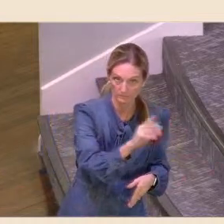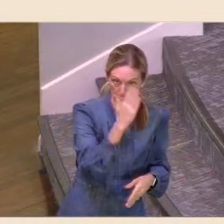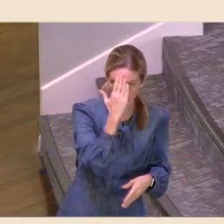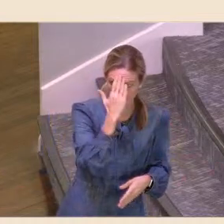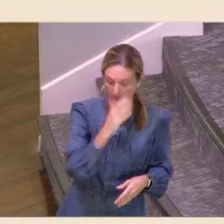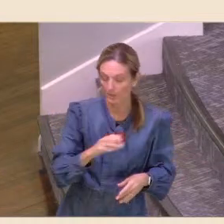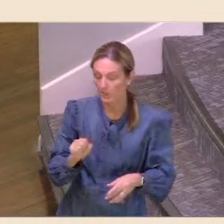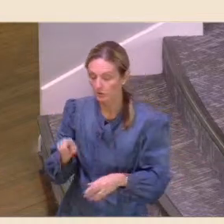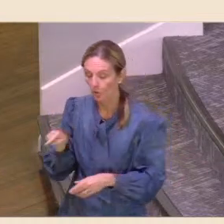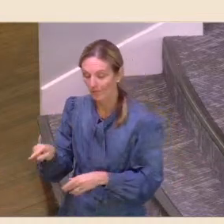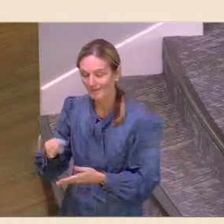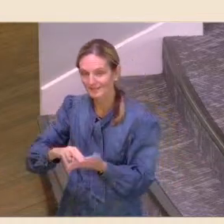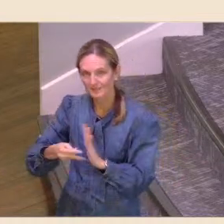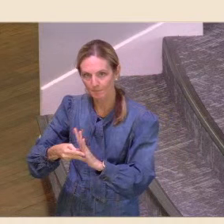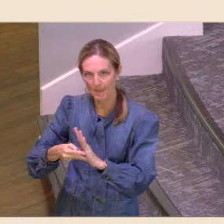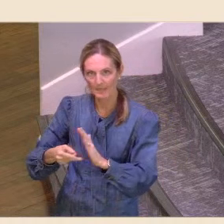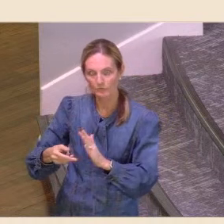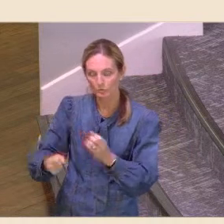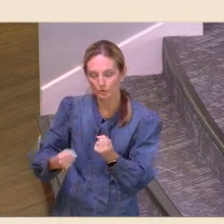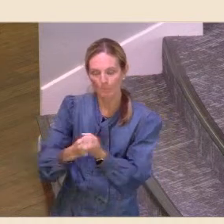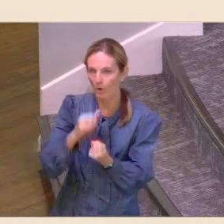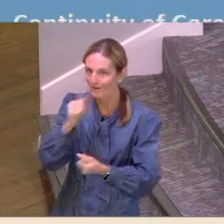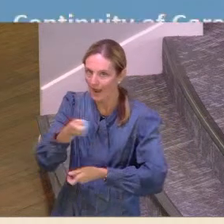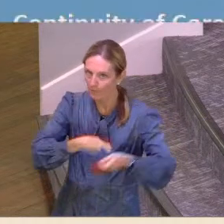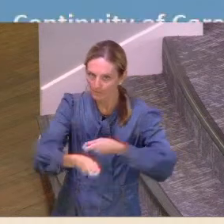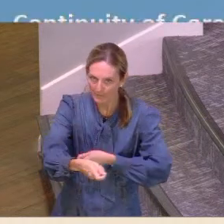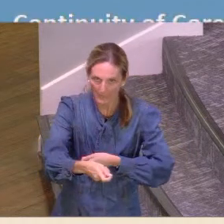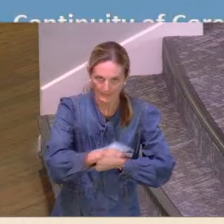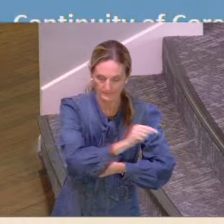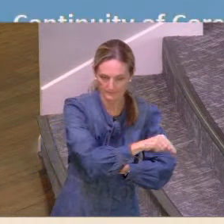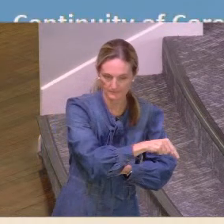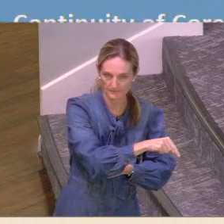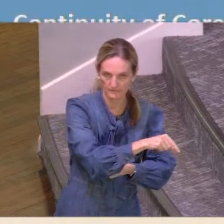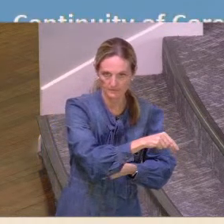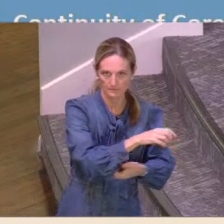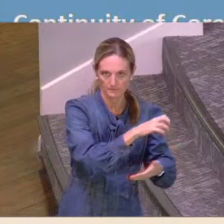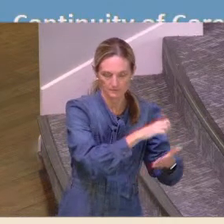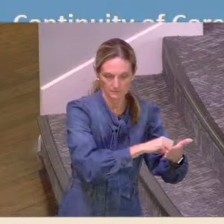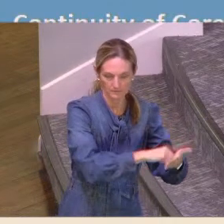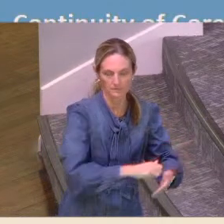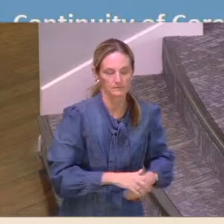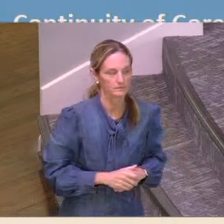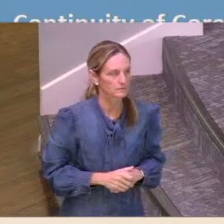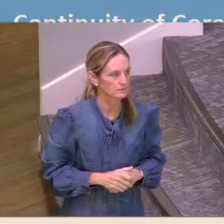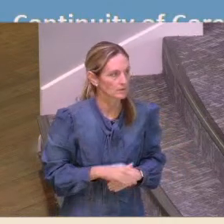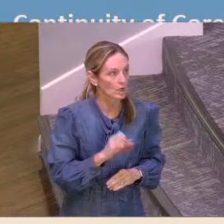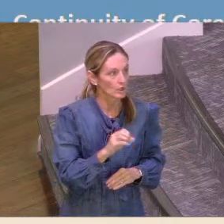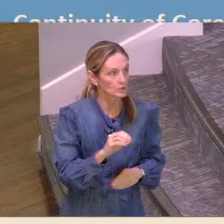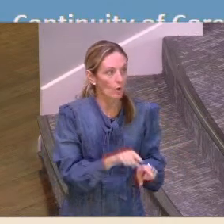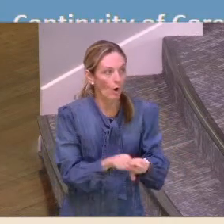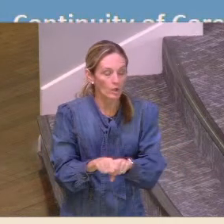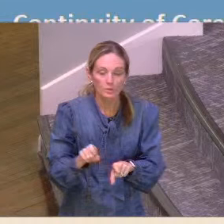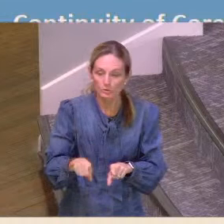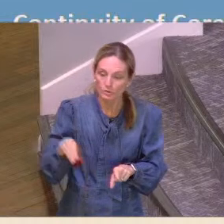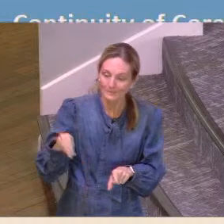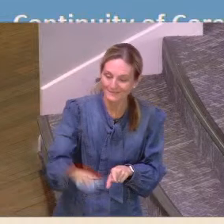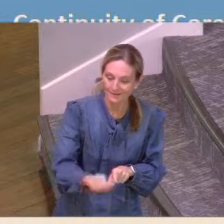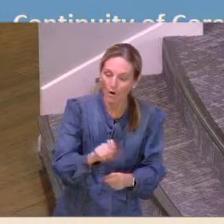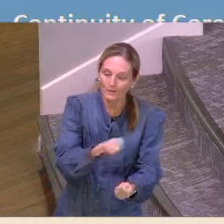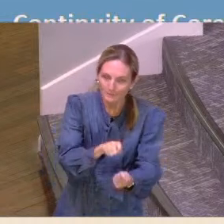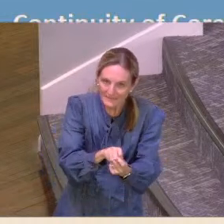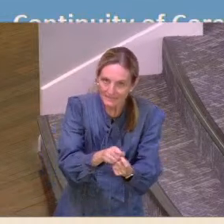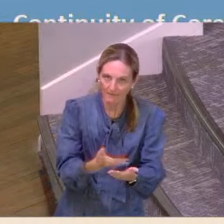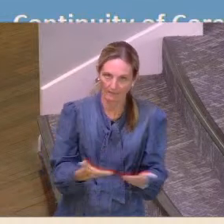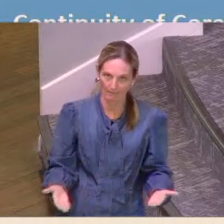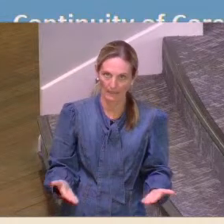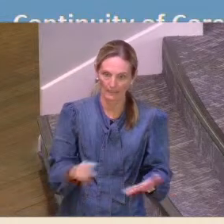replace the general fund expenditures. They should also be spent on very specific things.